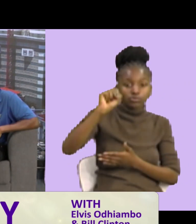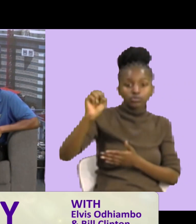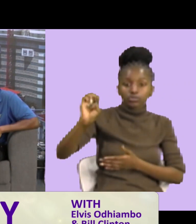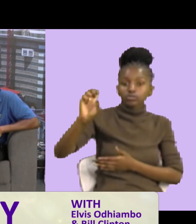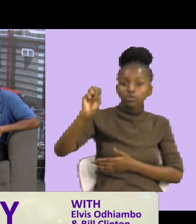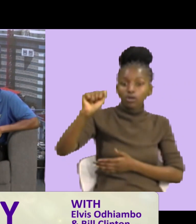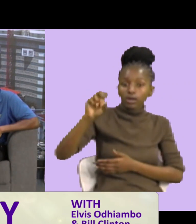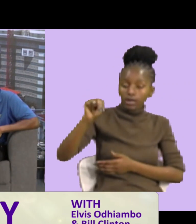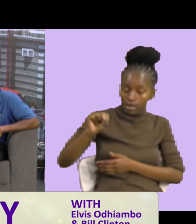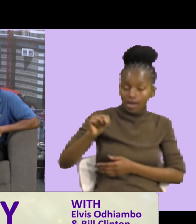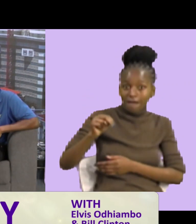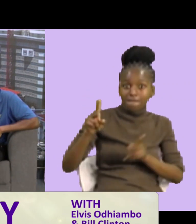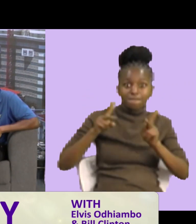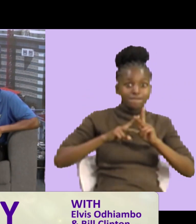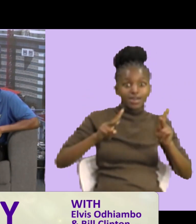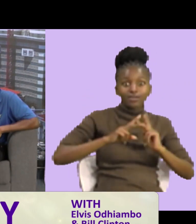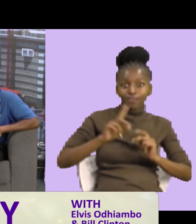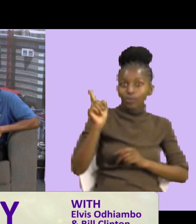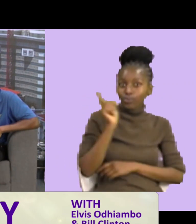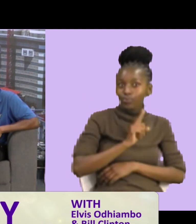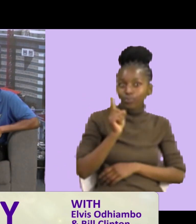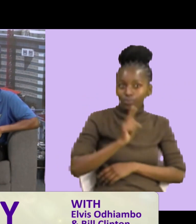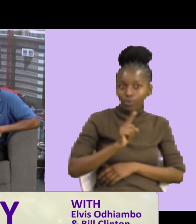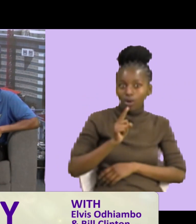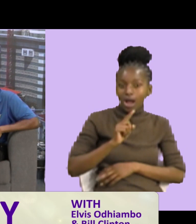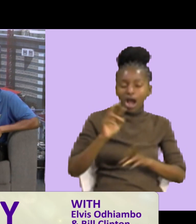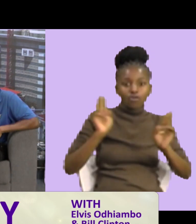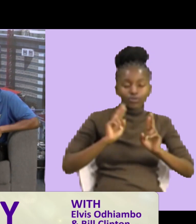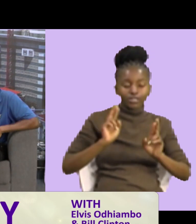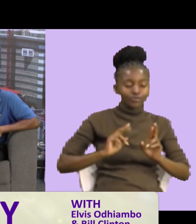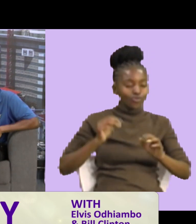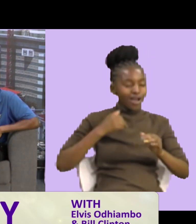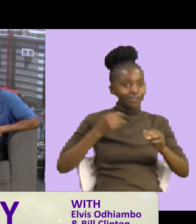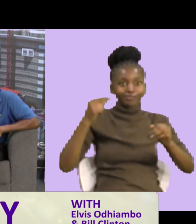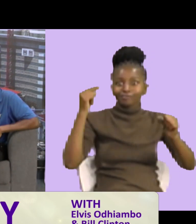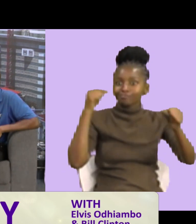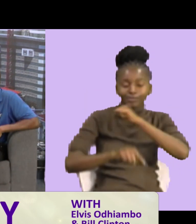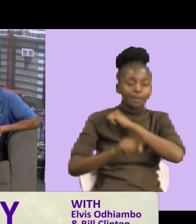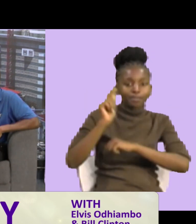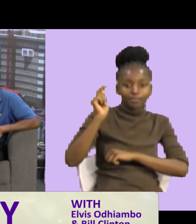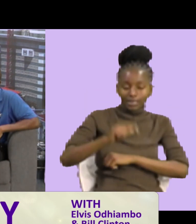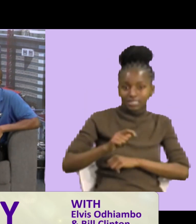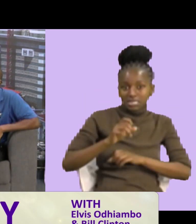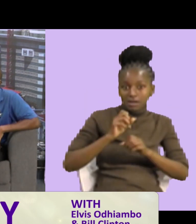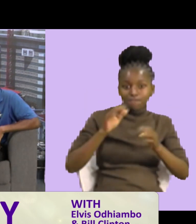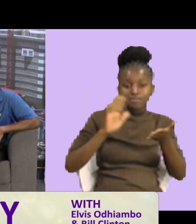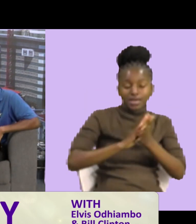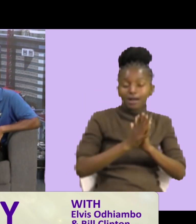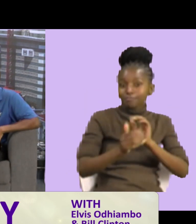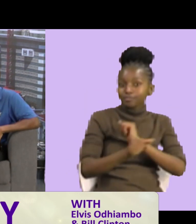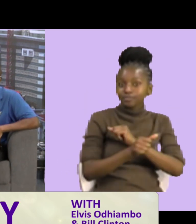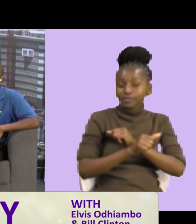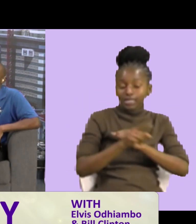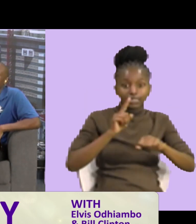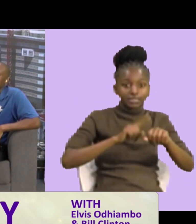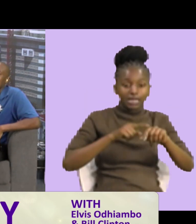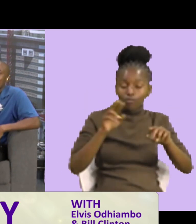and as far as getting results. This is why it's very dangerous, especially when he's at the relegation zone.